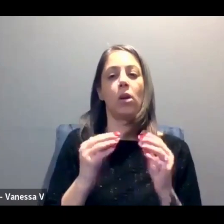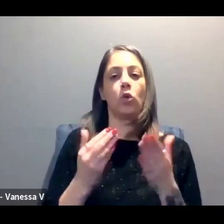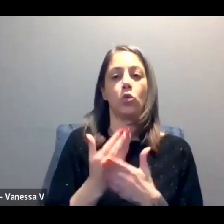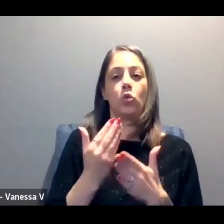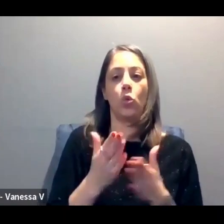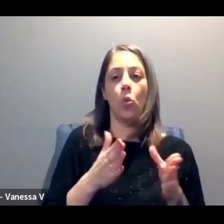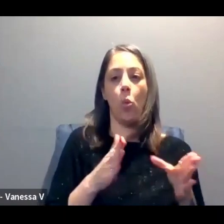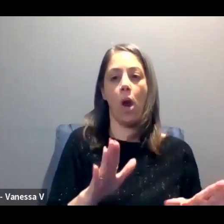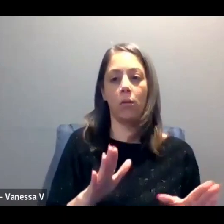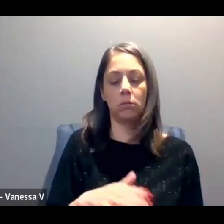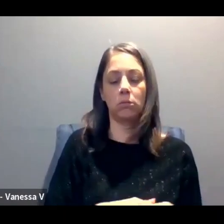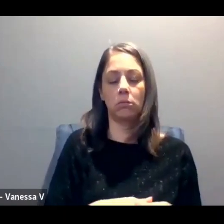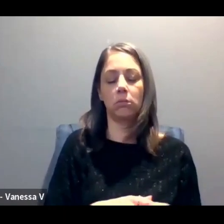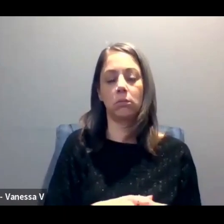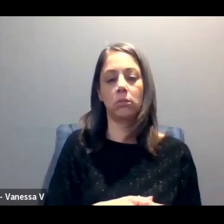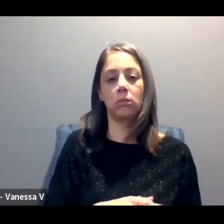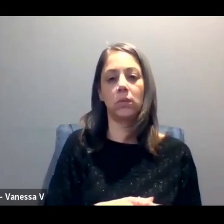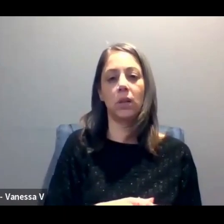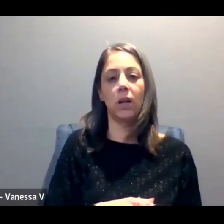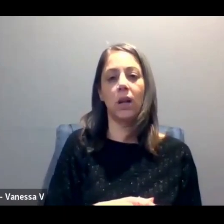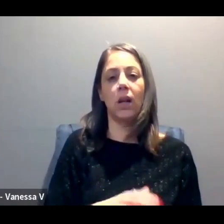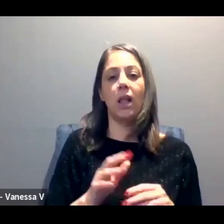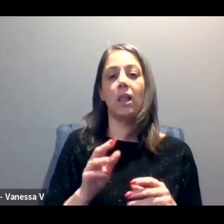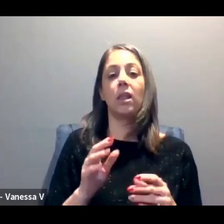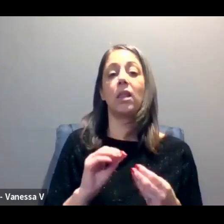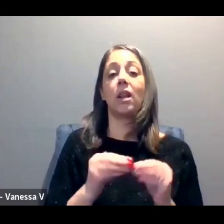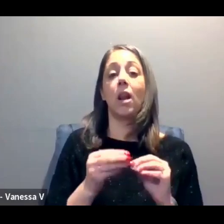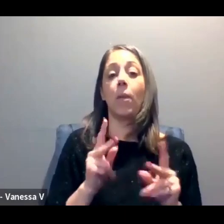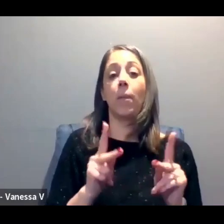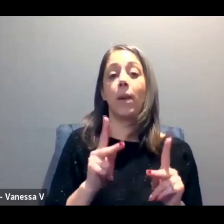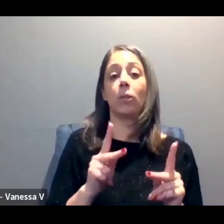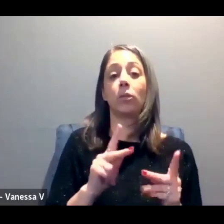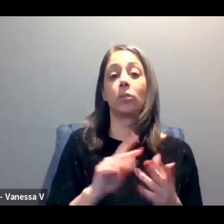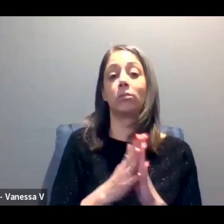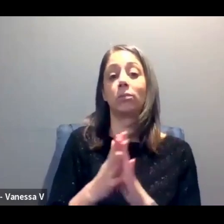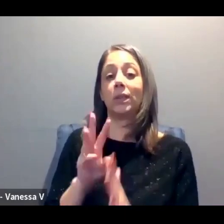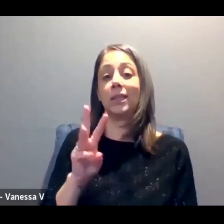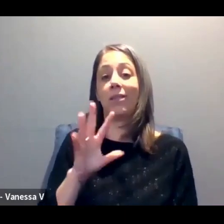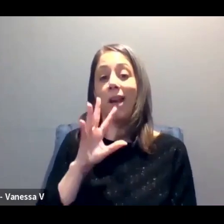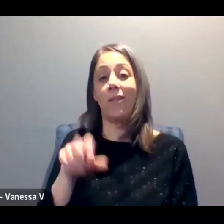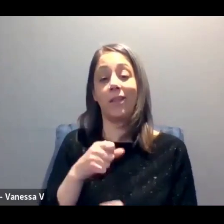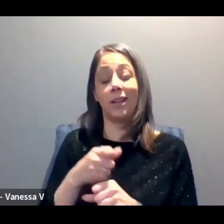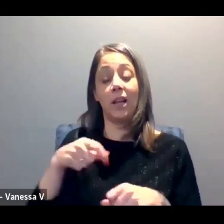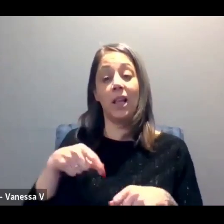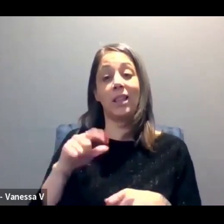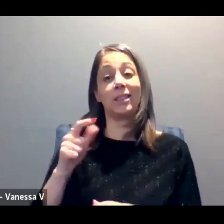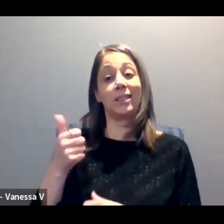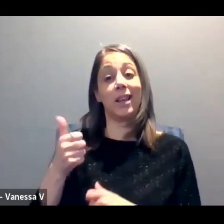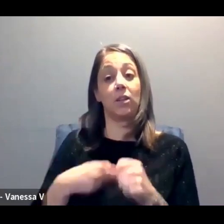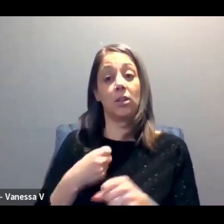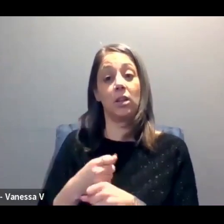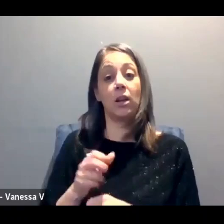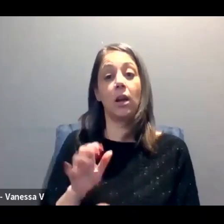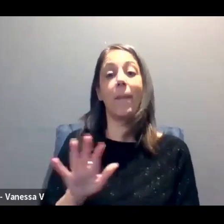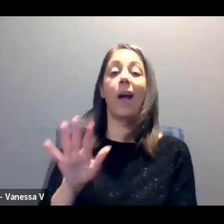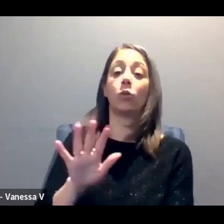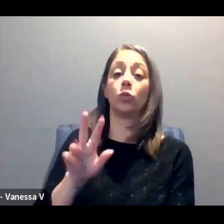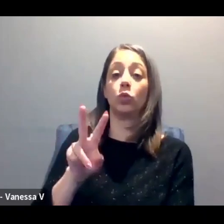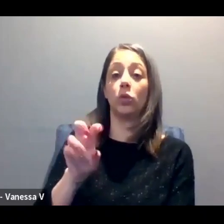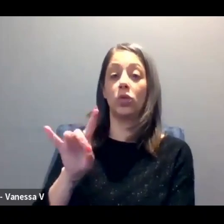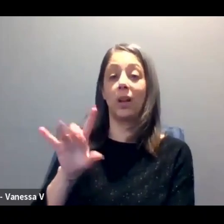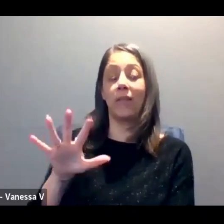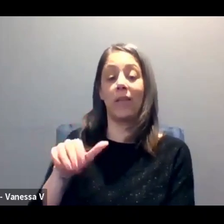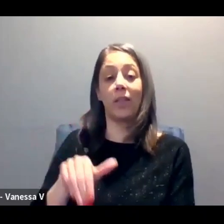that. The number of Minnesotans turning 65 in this decade is about 285,000, and that's greater